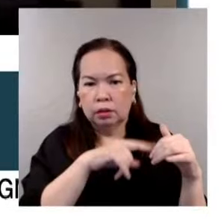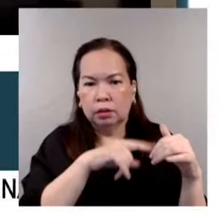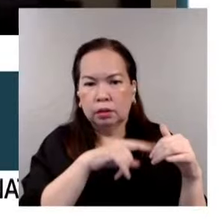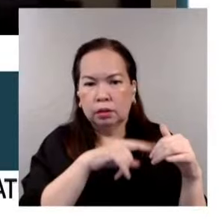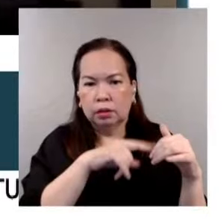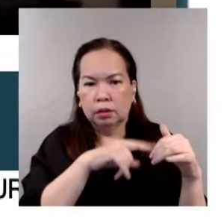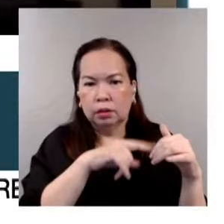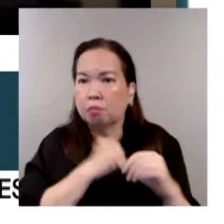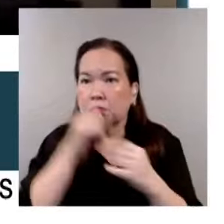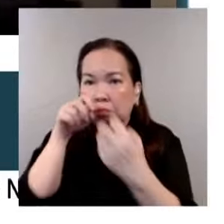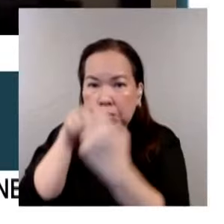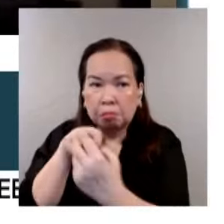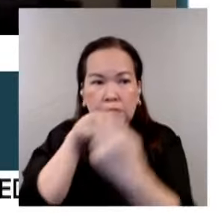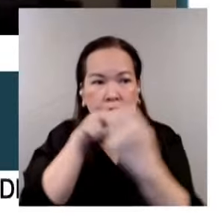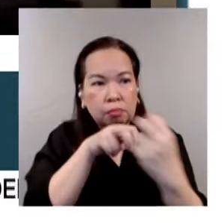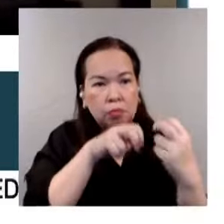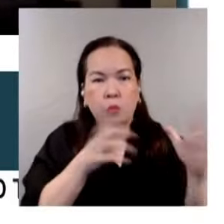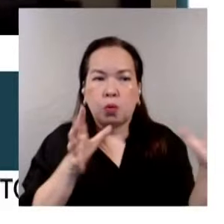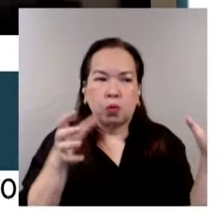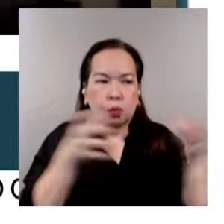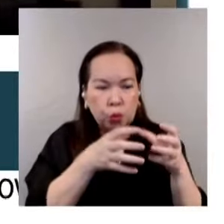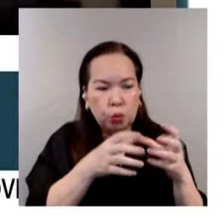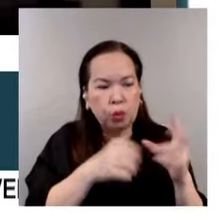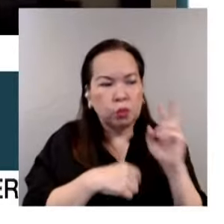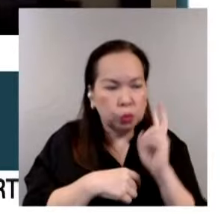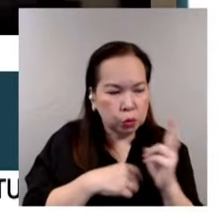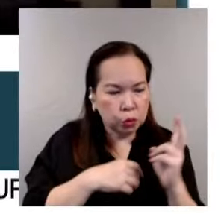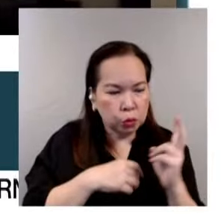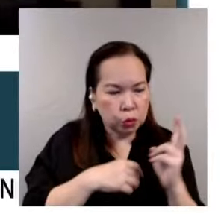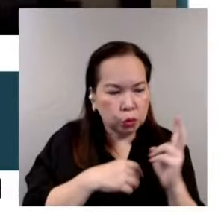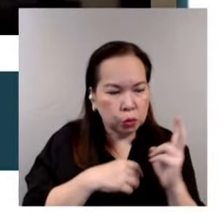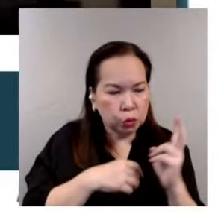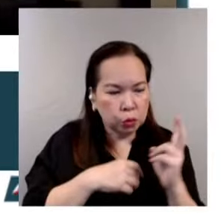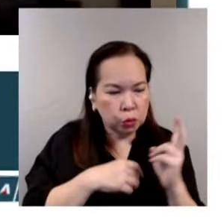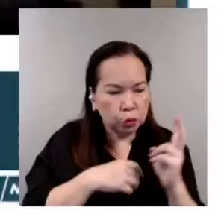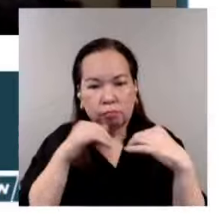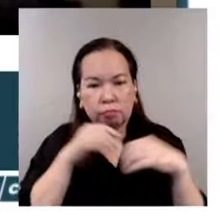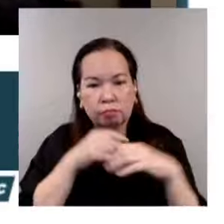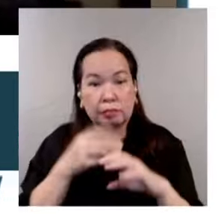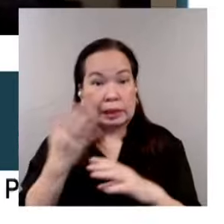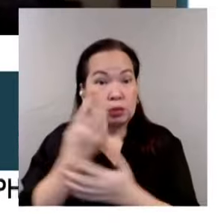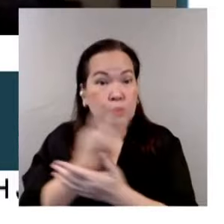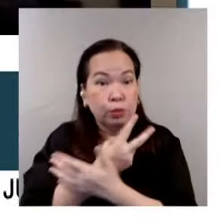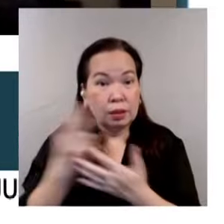individually, in groups, by twos. So that was in the past 2 weeks,